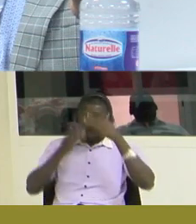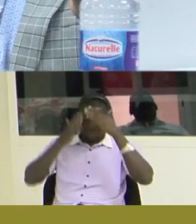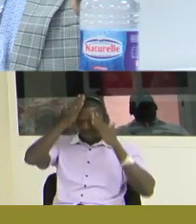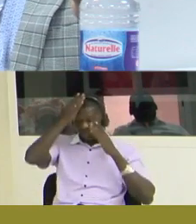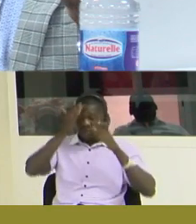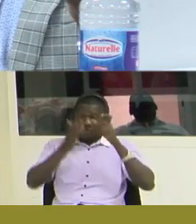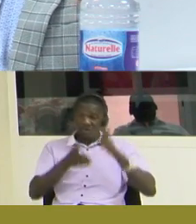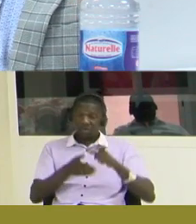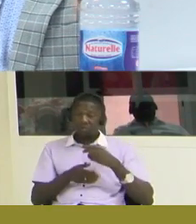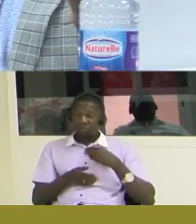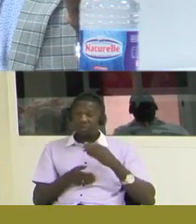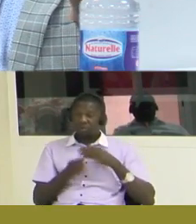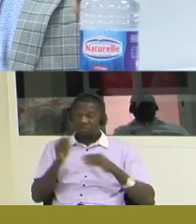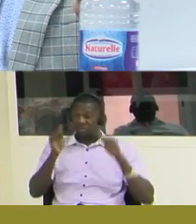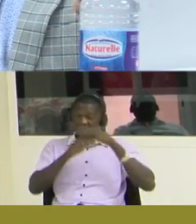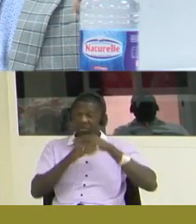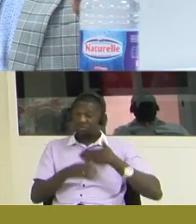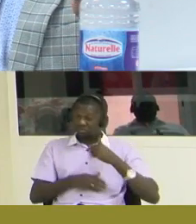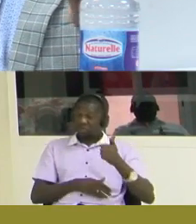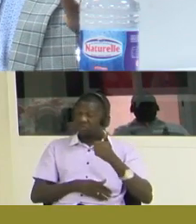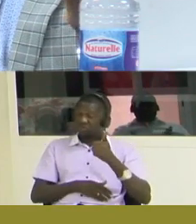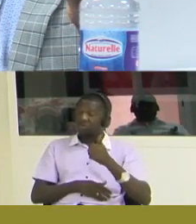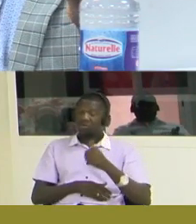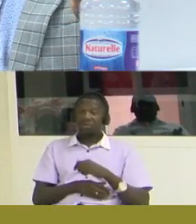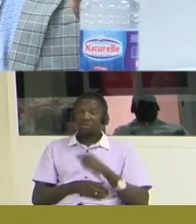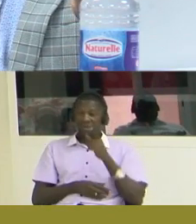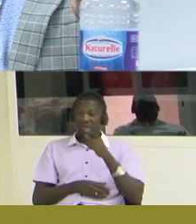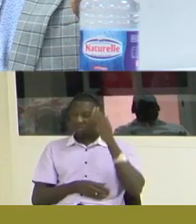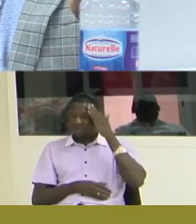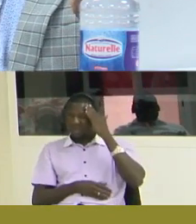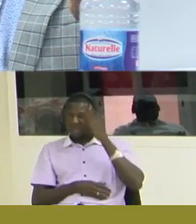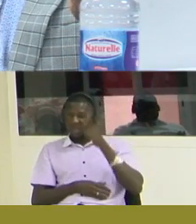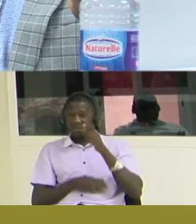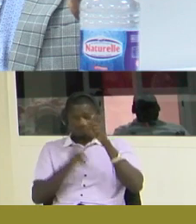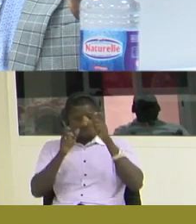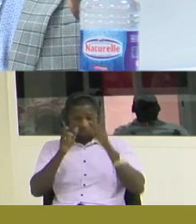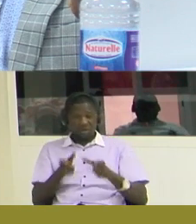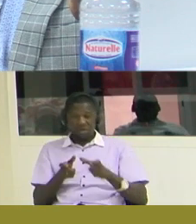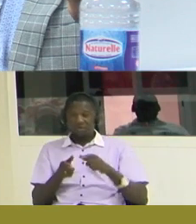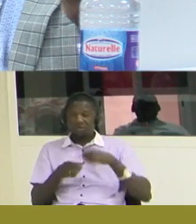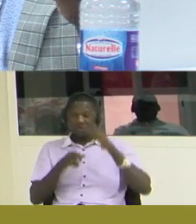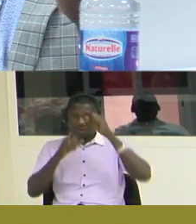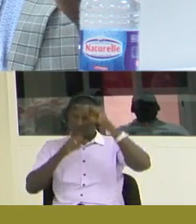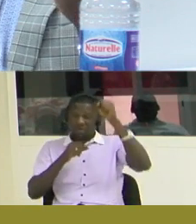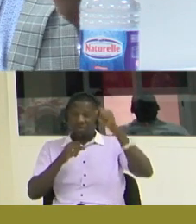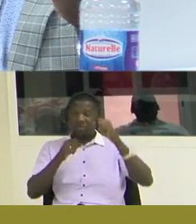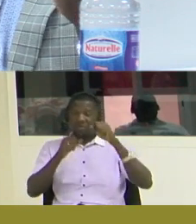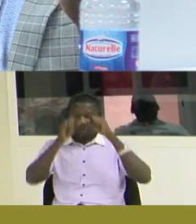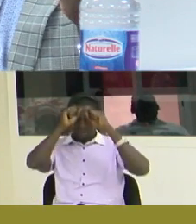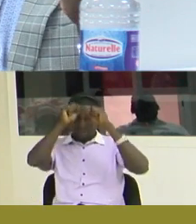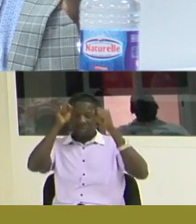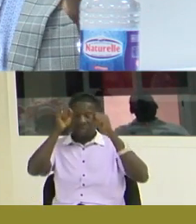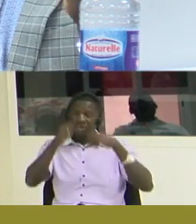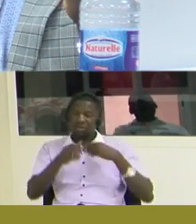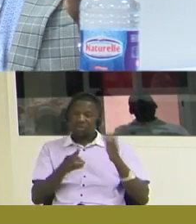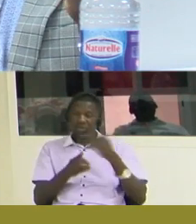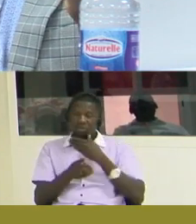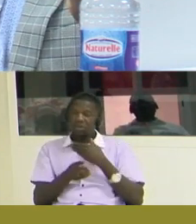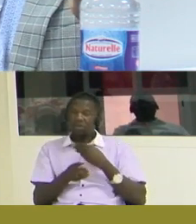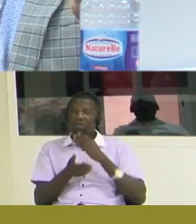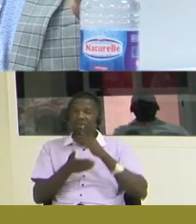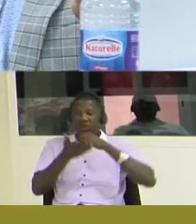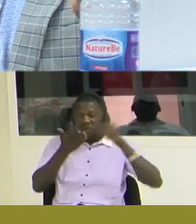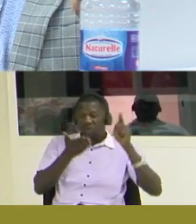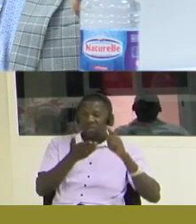reproach she did that'd be an expectation from a government that is to come and correct the ills of the past